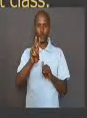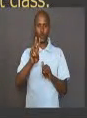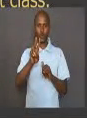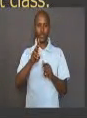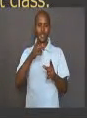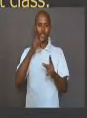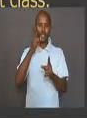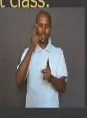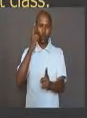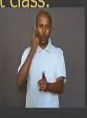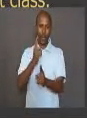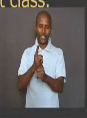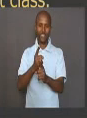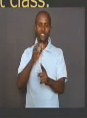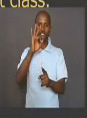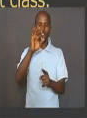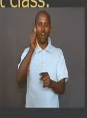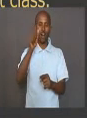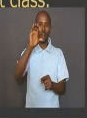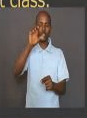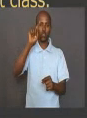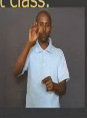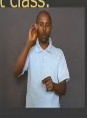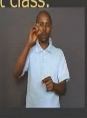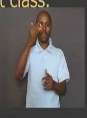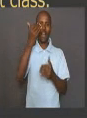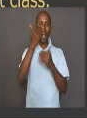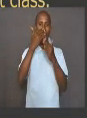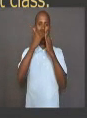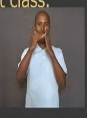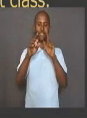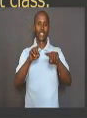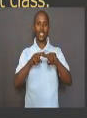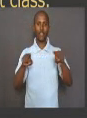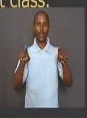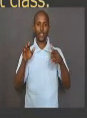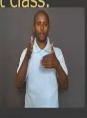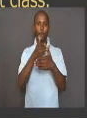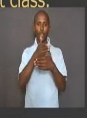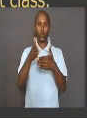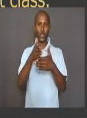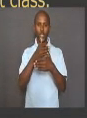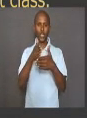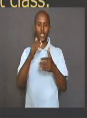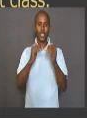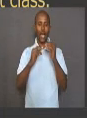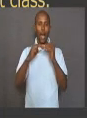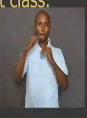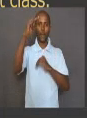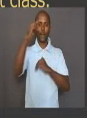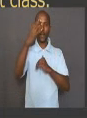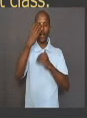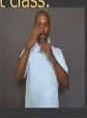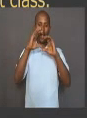The correction factor is half the difference between the upper class